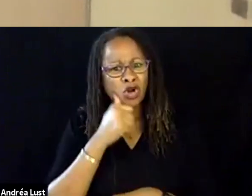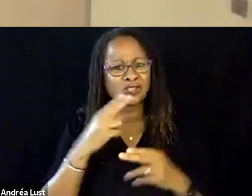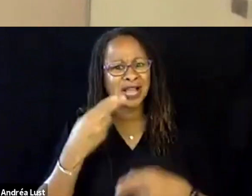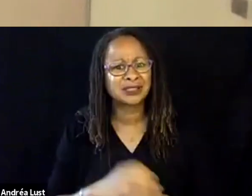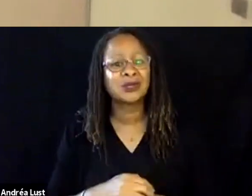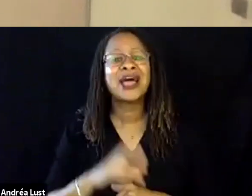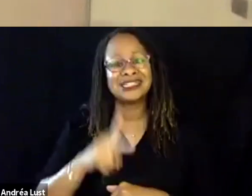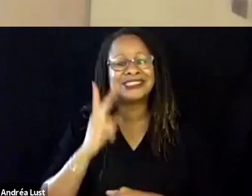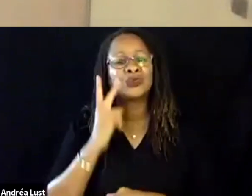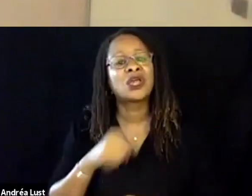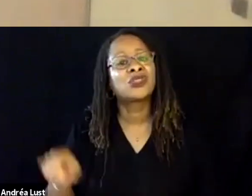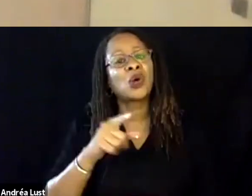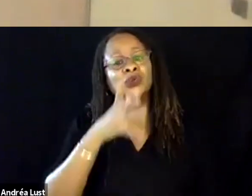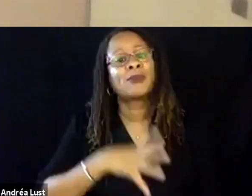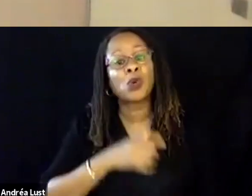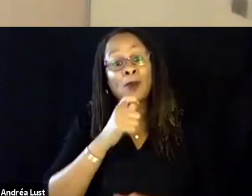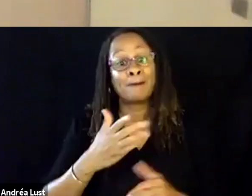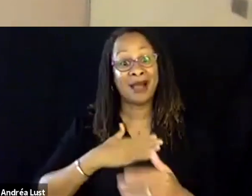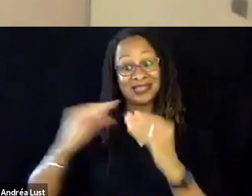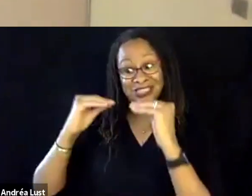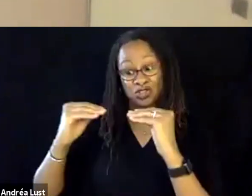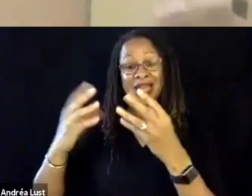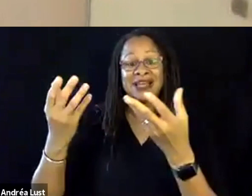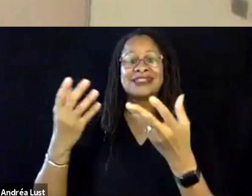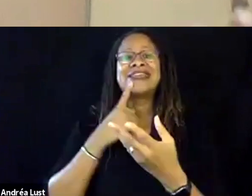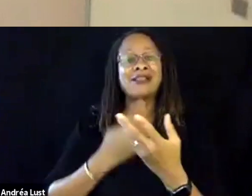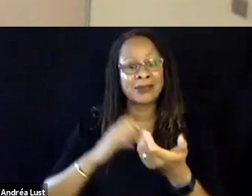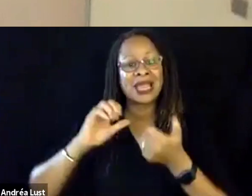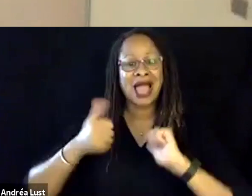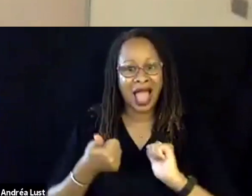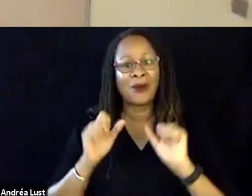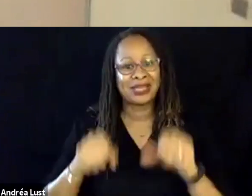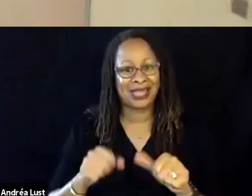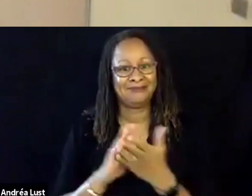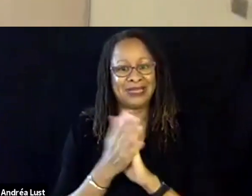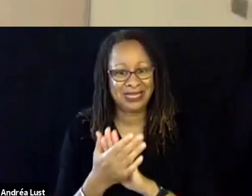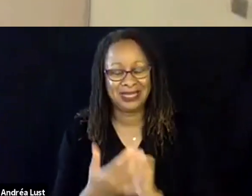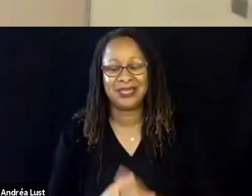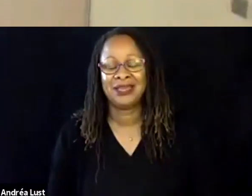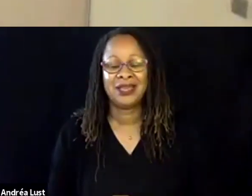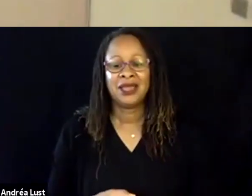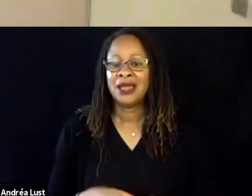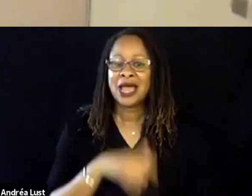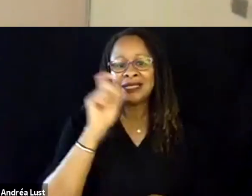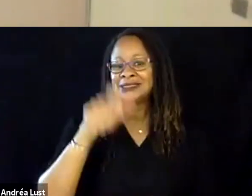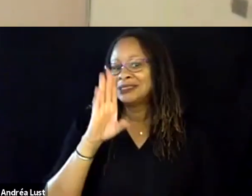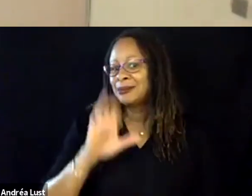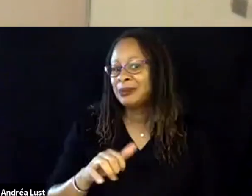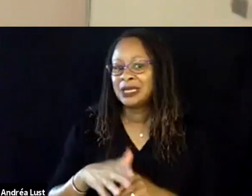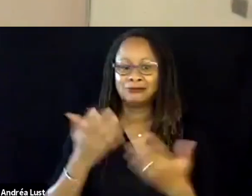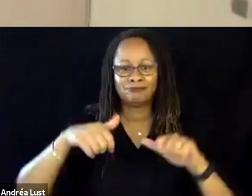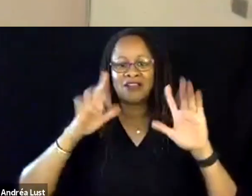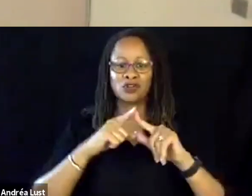see those women who were my teachers telling me how I could be. and that I didn't have to be just left up to